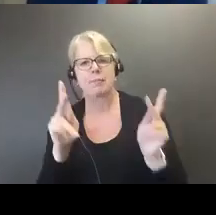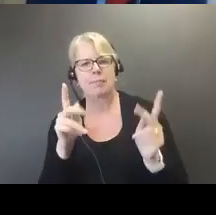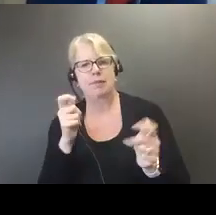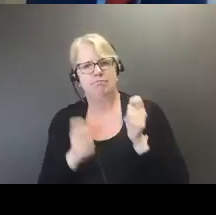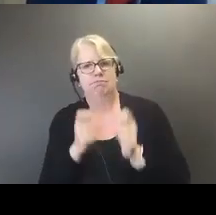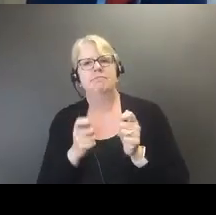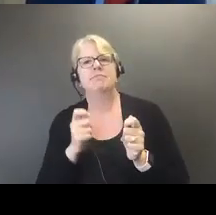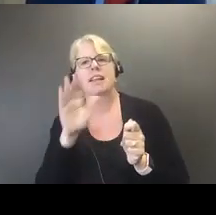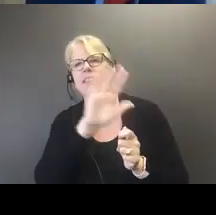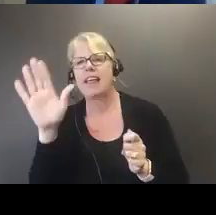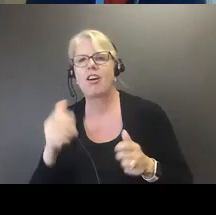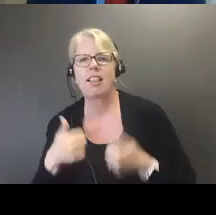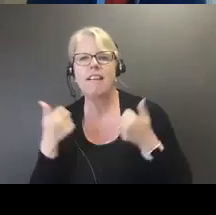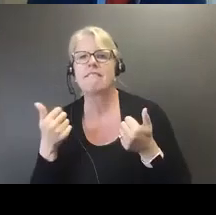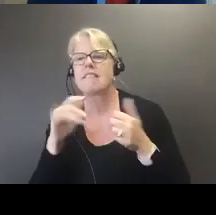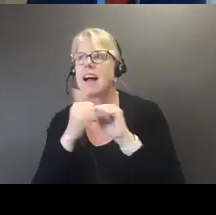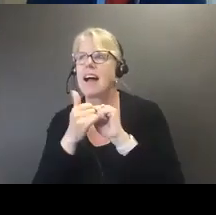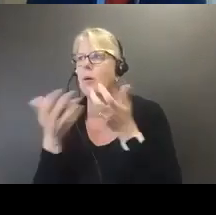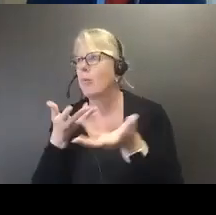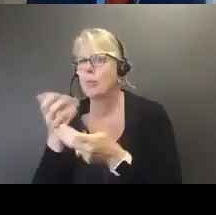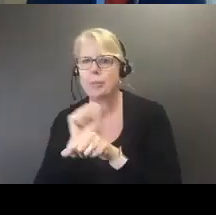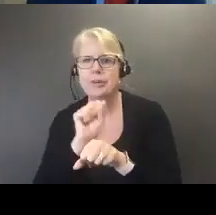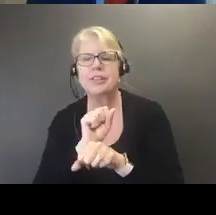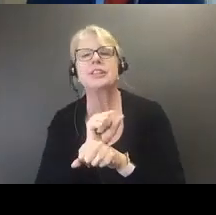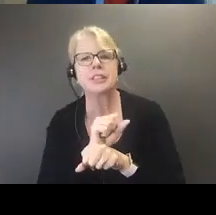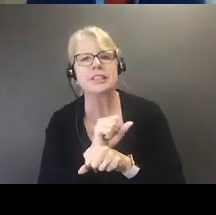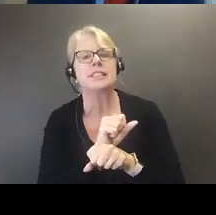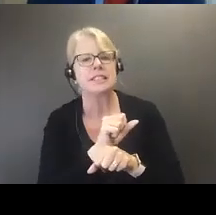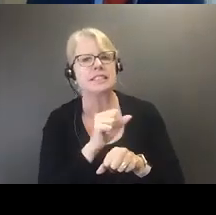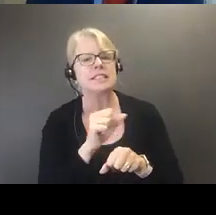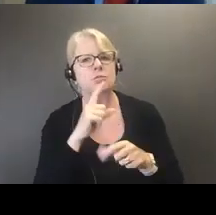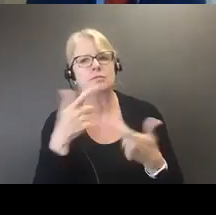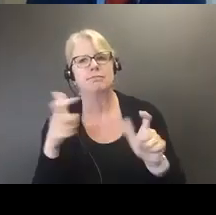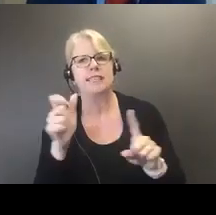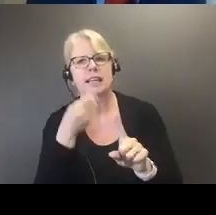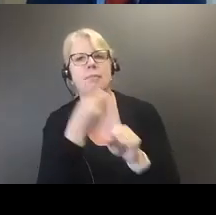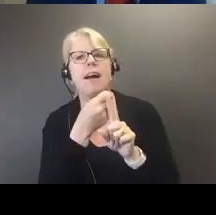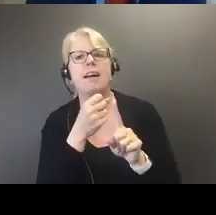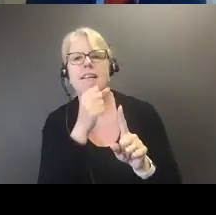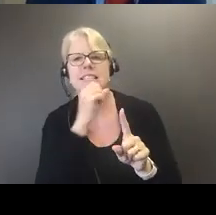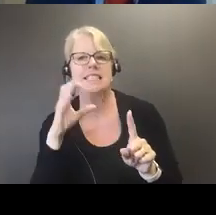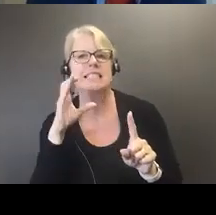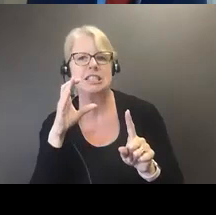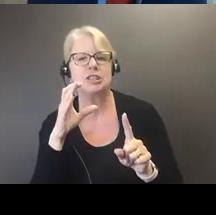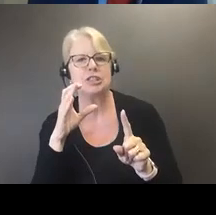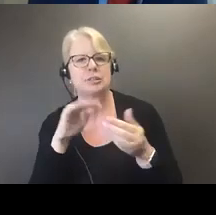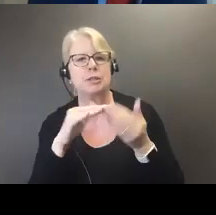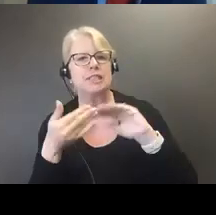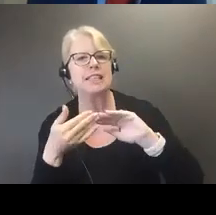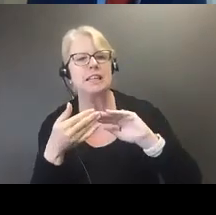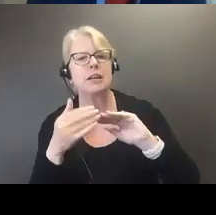their lifestyles and how they work, and it has had a profound impact on our seniors that were able to